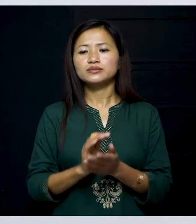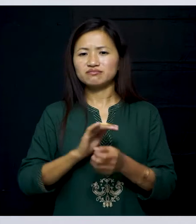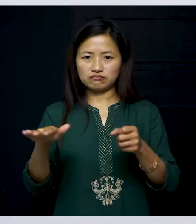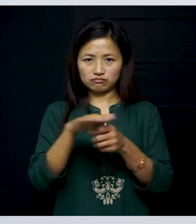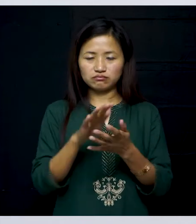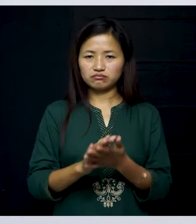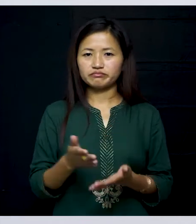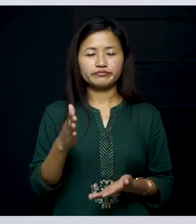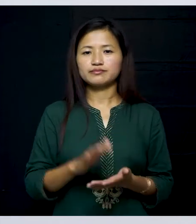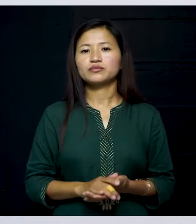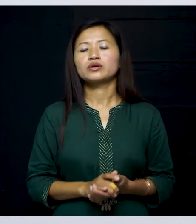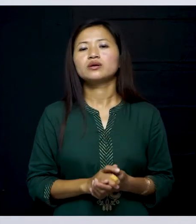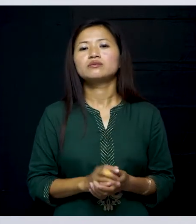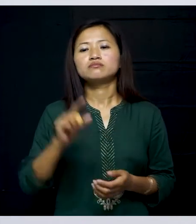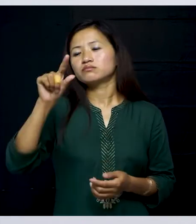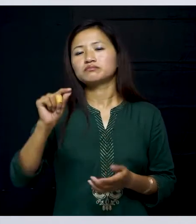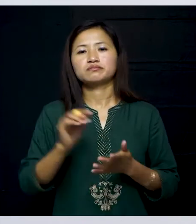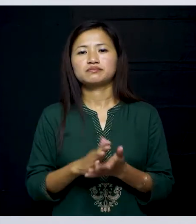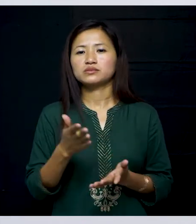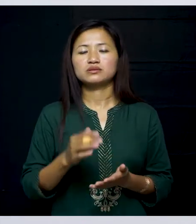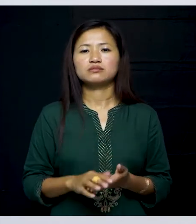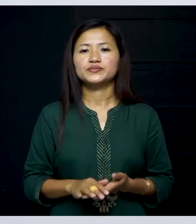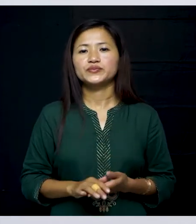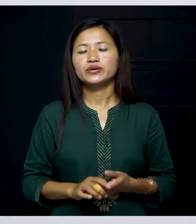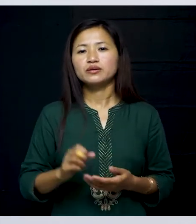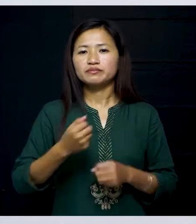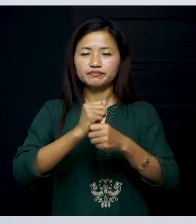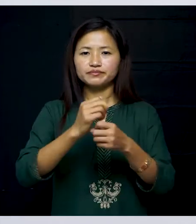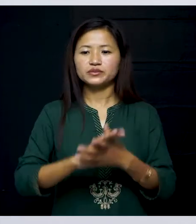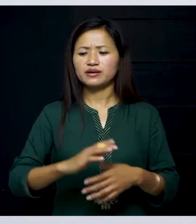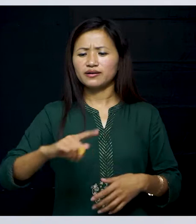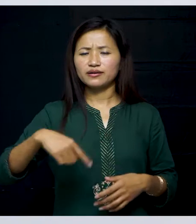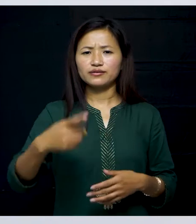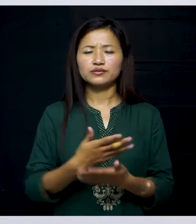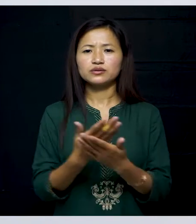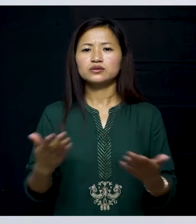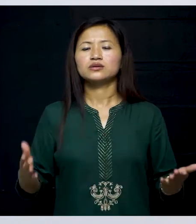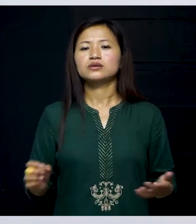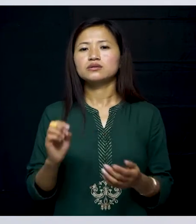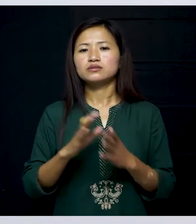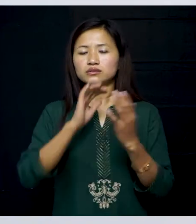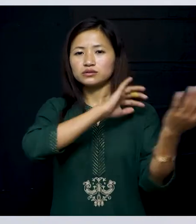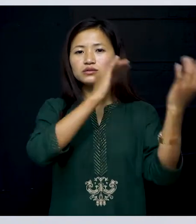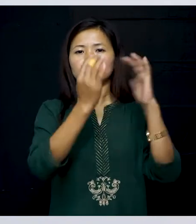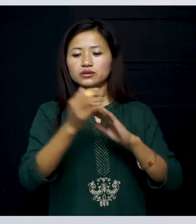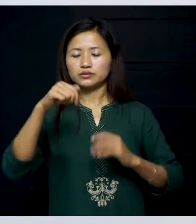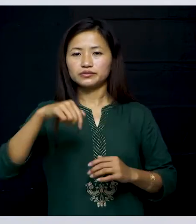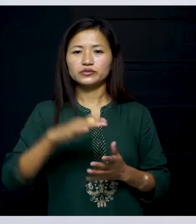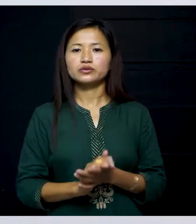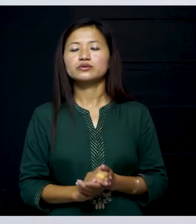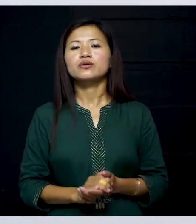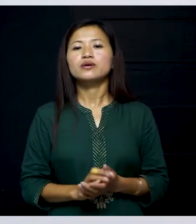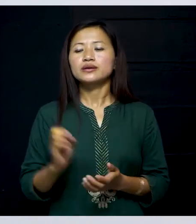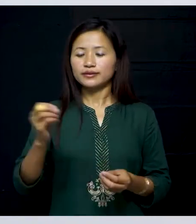fire? No, right? We all know if that is the case, everything on earth would be on fire by now, because you